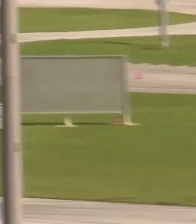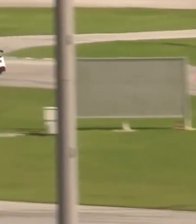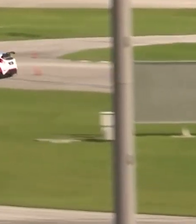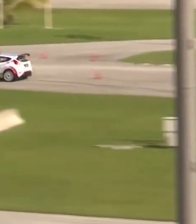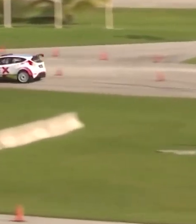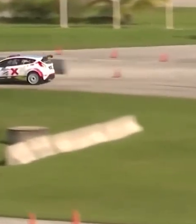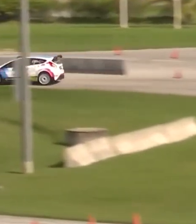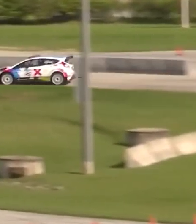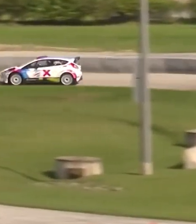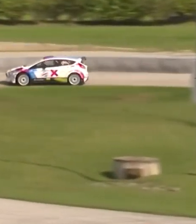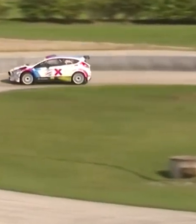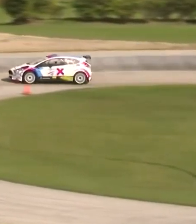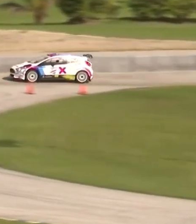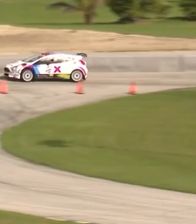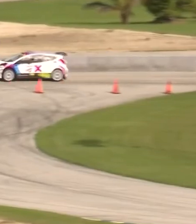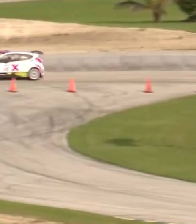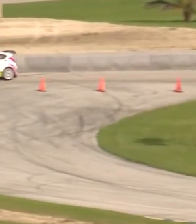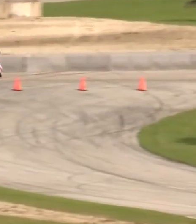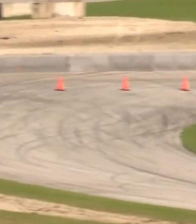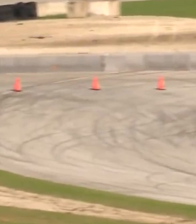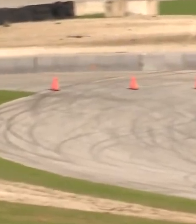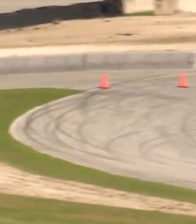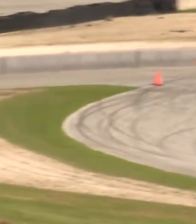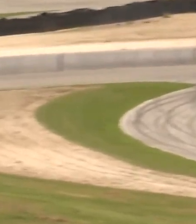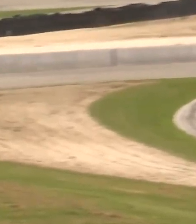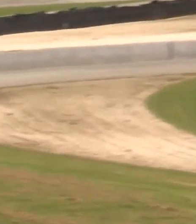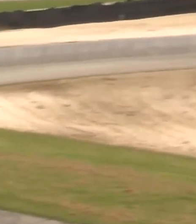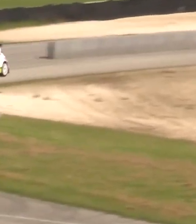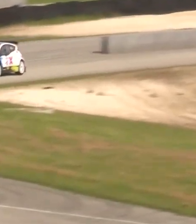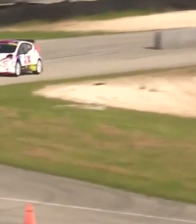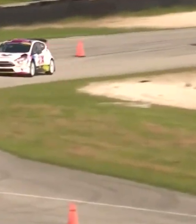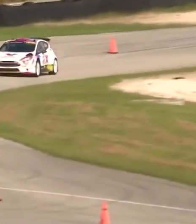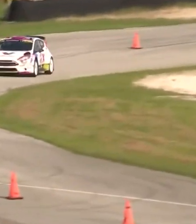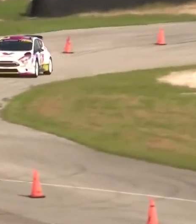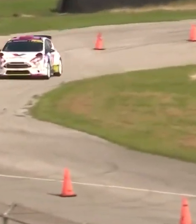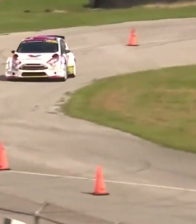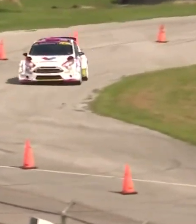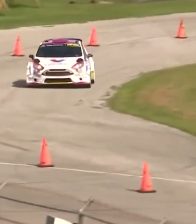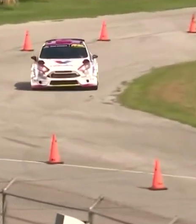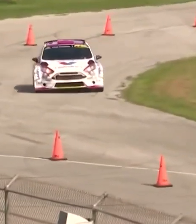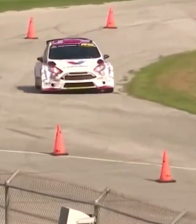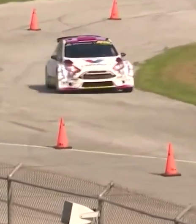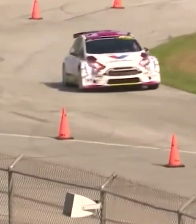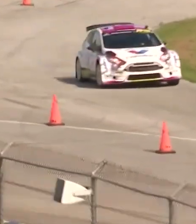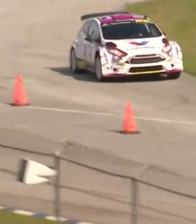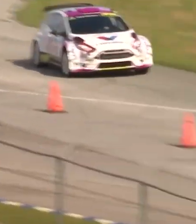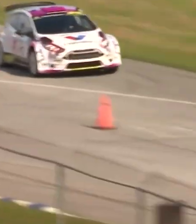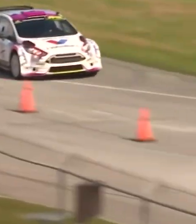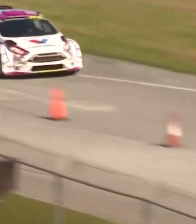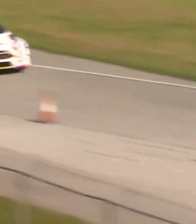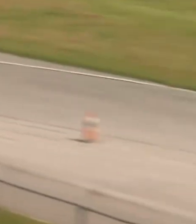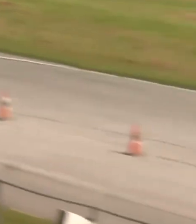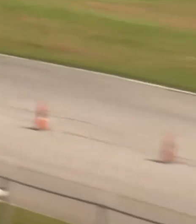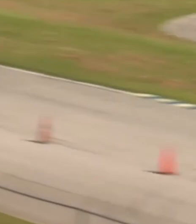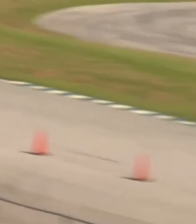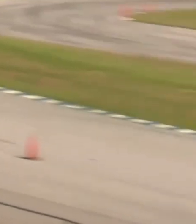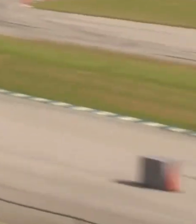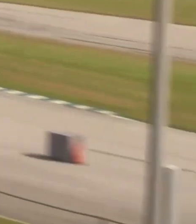the equation was simple. Can an R5 beat a Subaru WRC S12B? Let's watch and